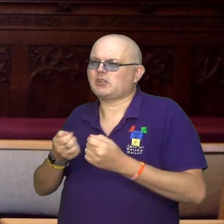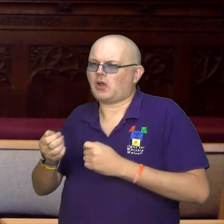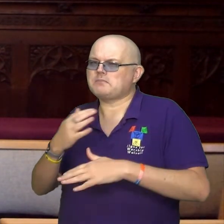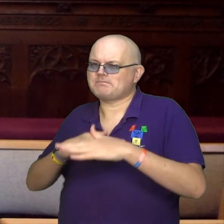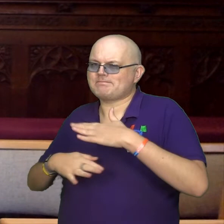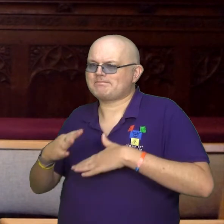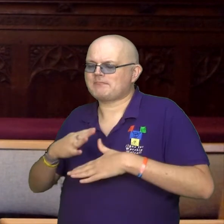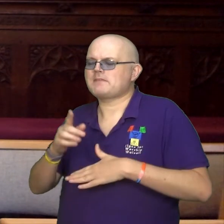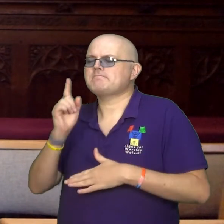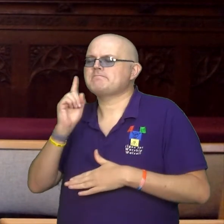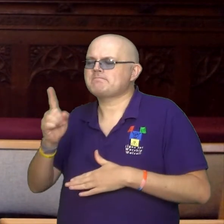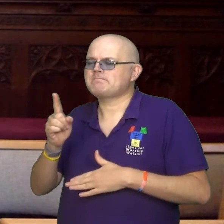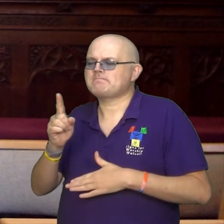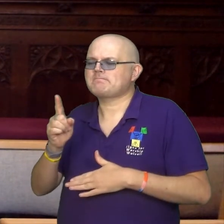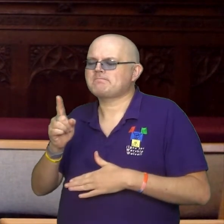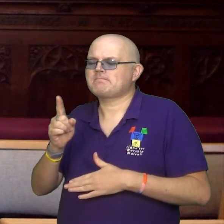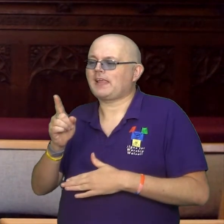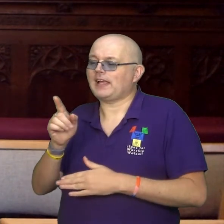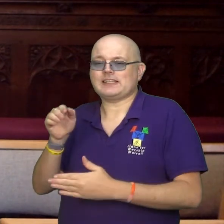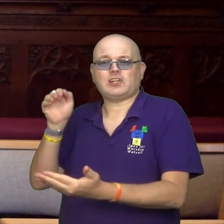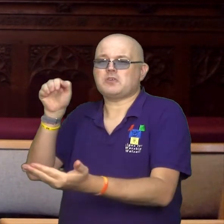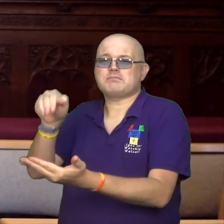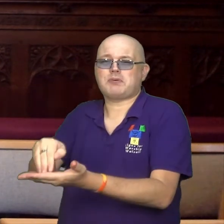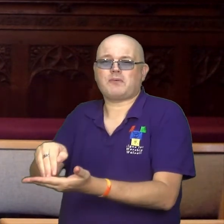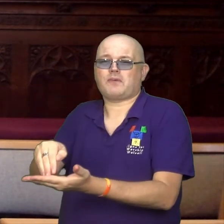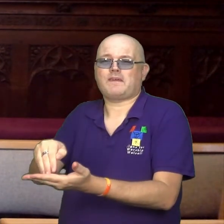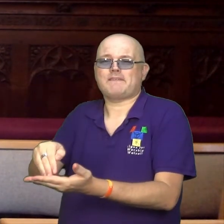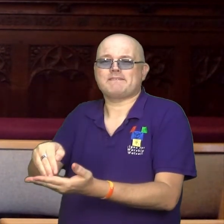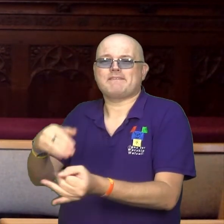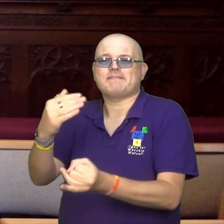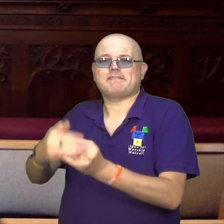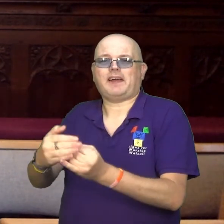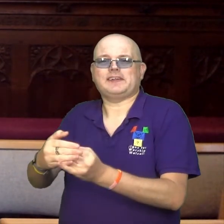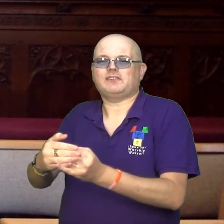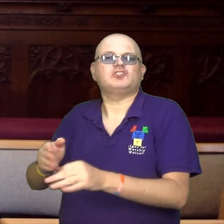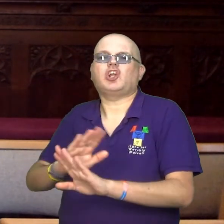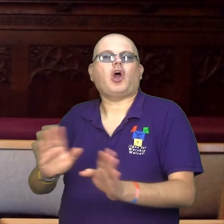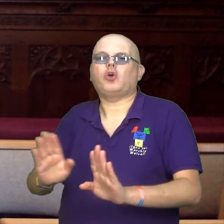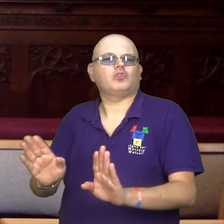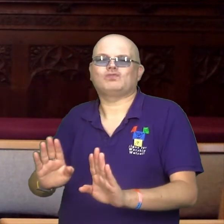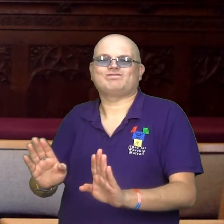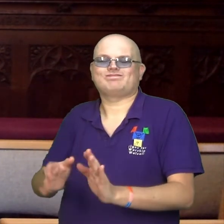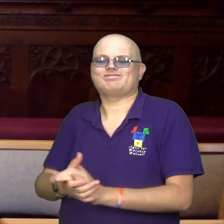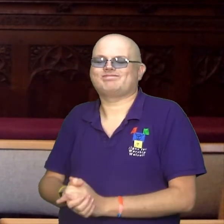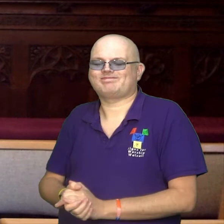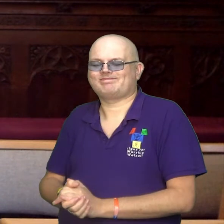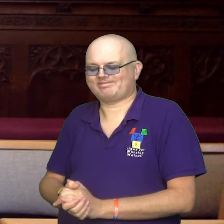And yet, it is not the destination. It is not the end point.